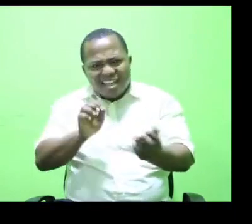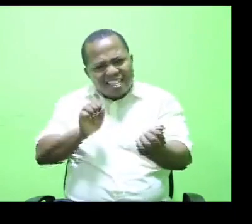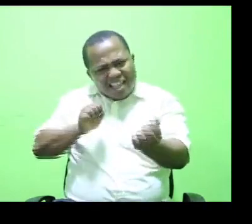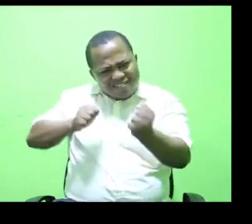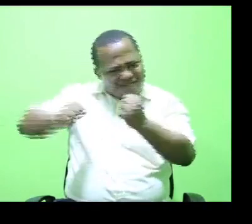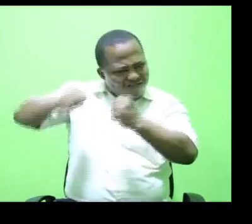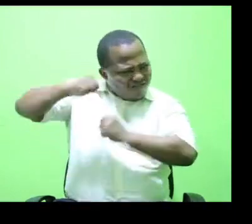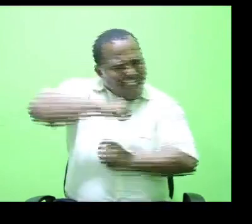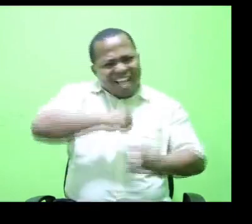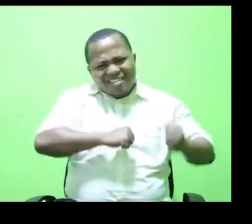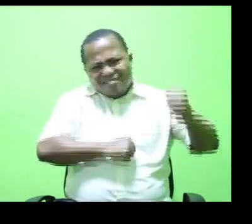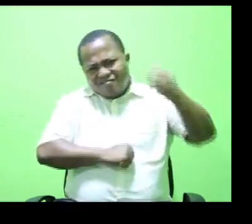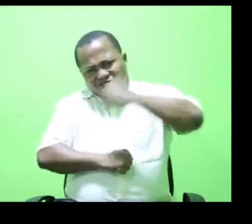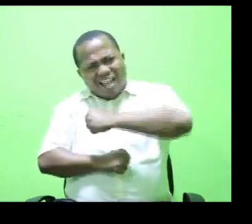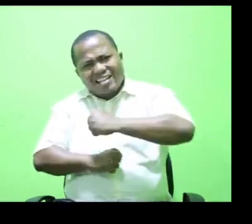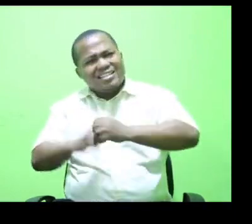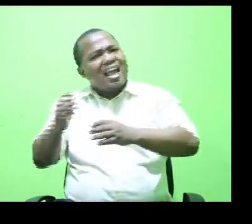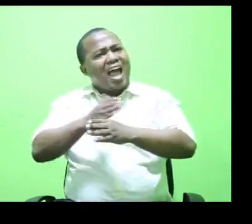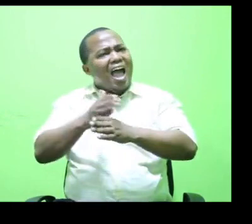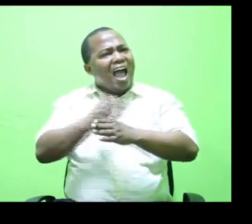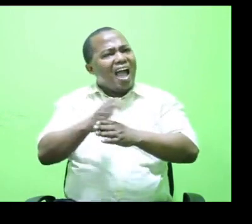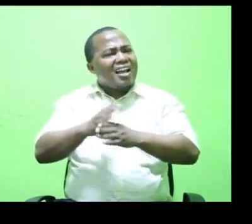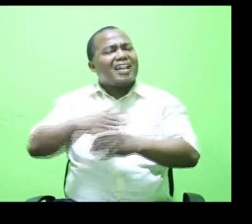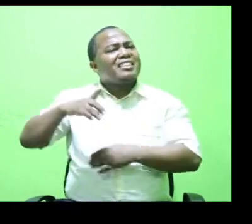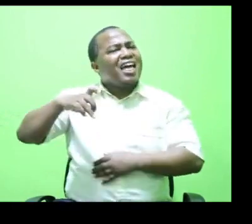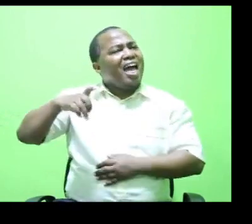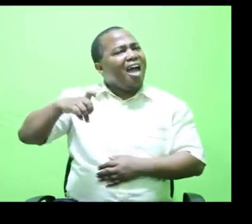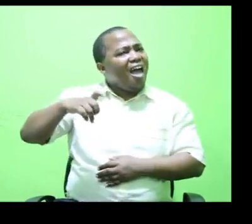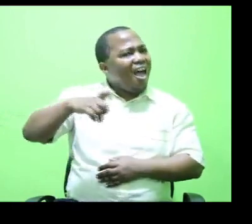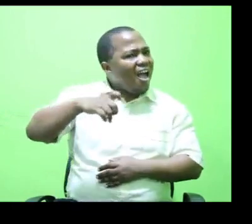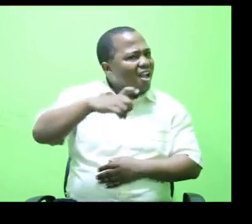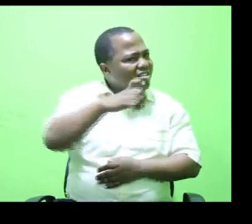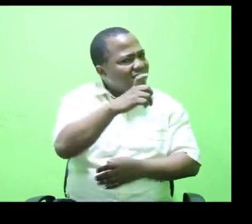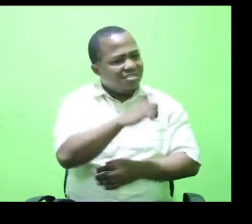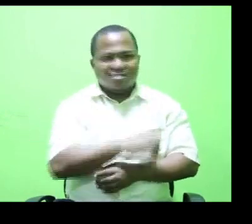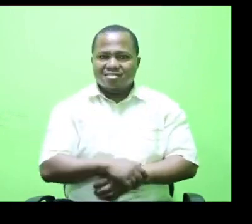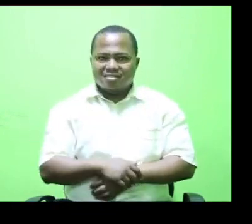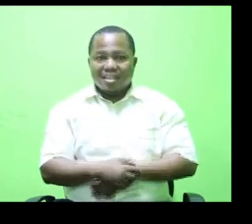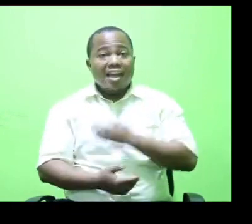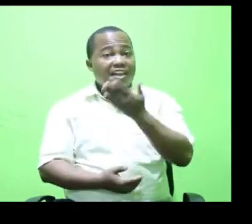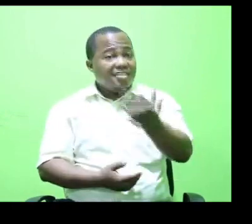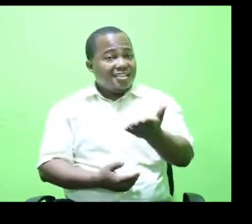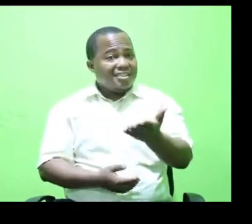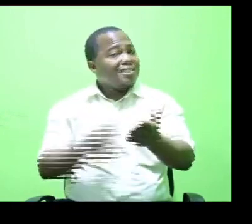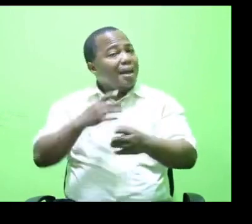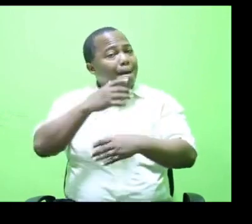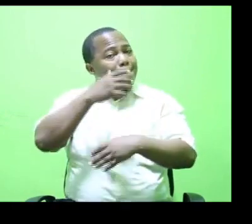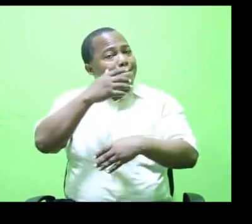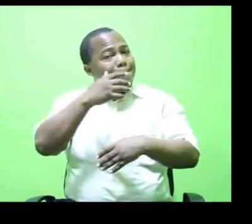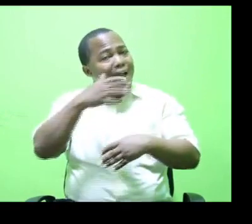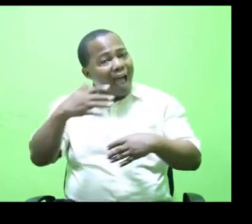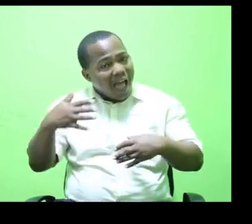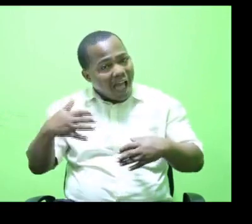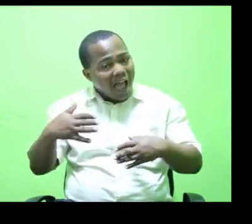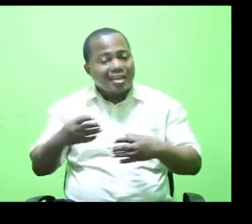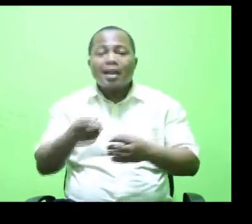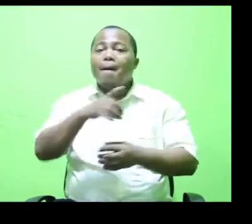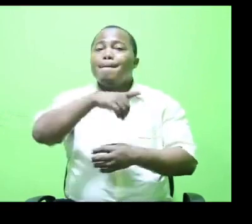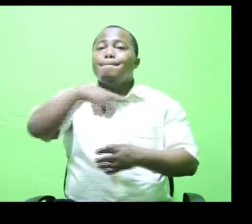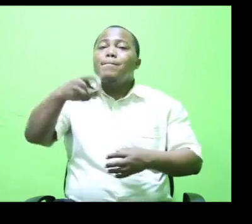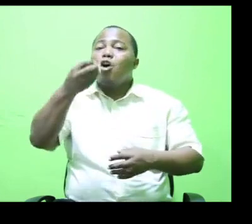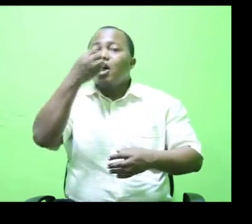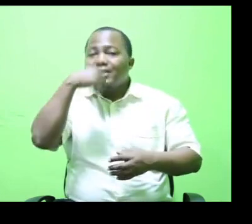against invading antigens. Can be defined as the blood